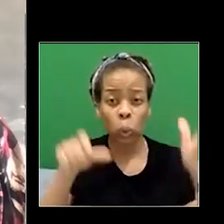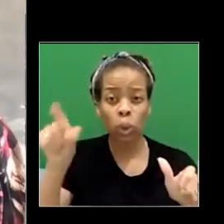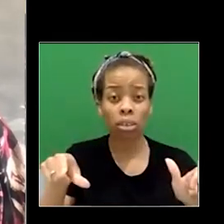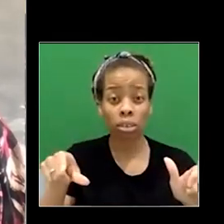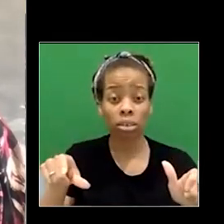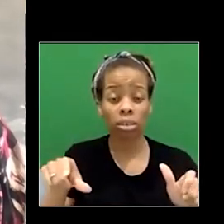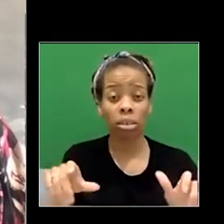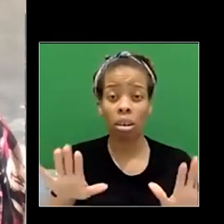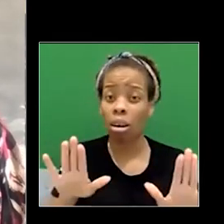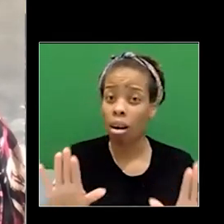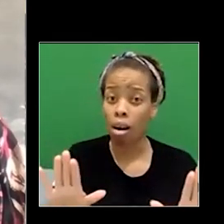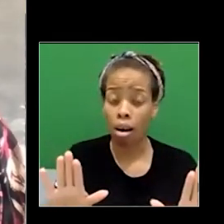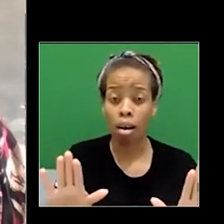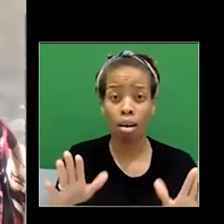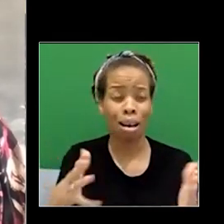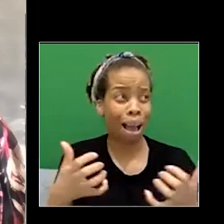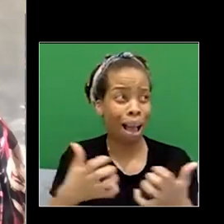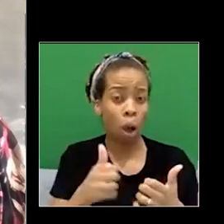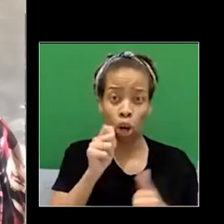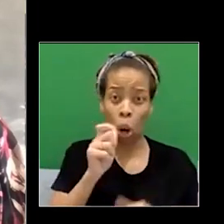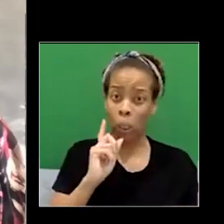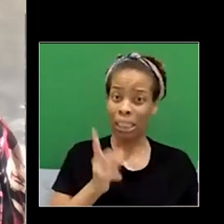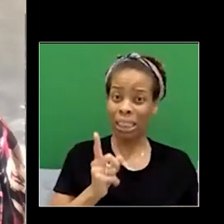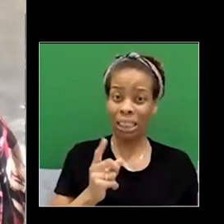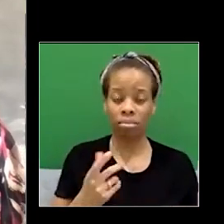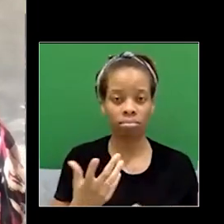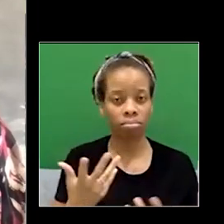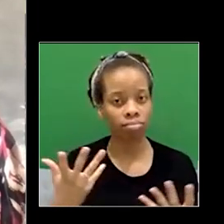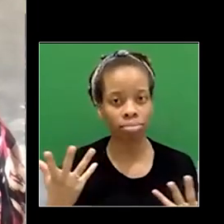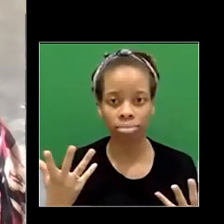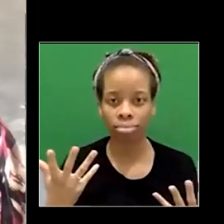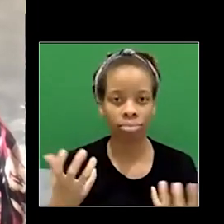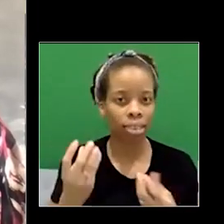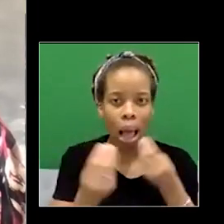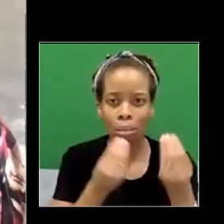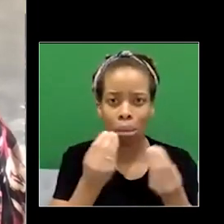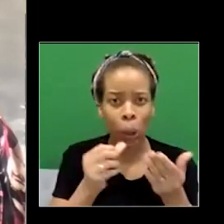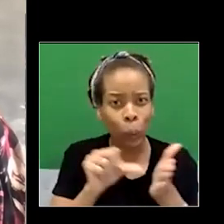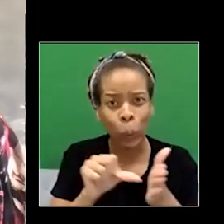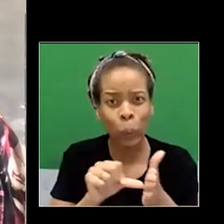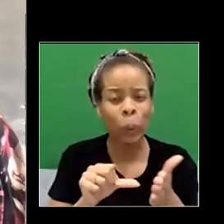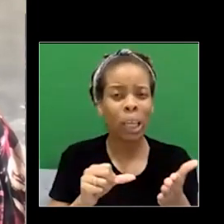that's far more difficult to quantify and far more difficult to